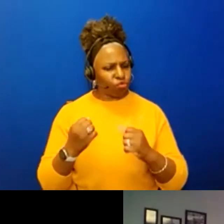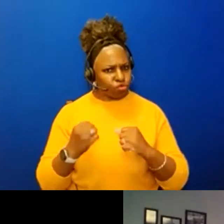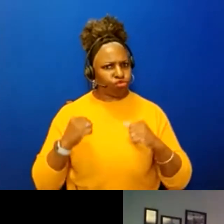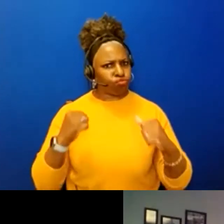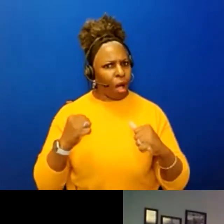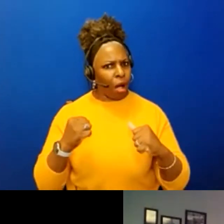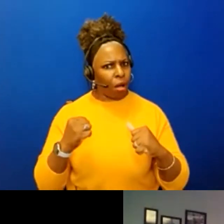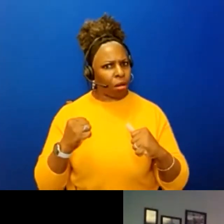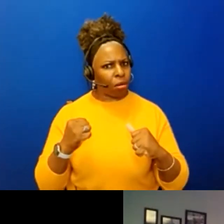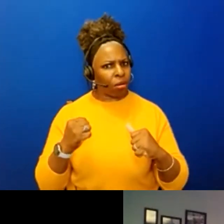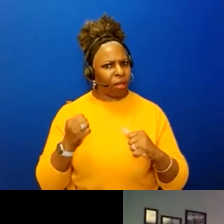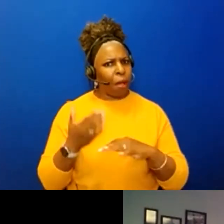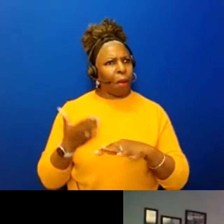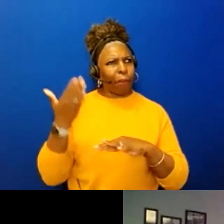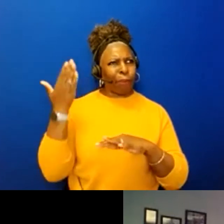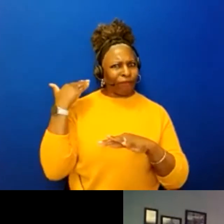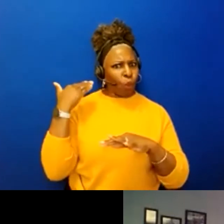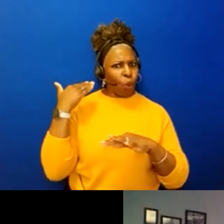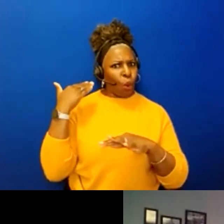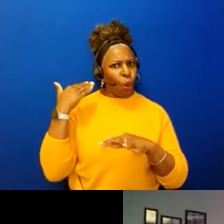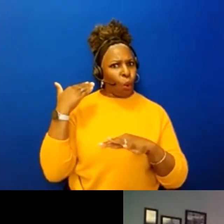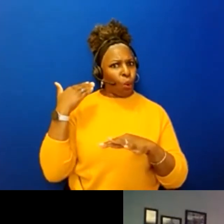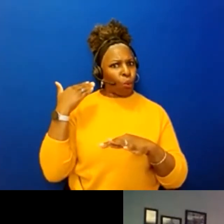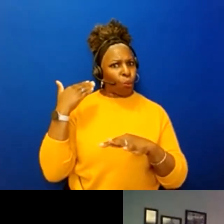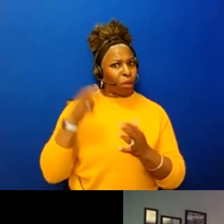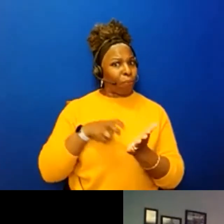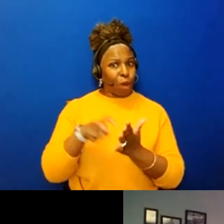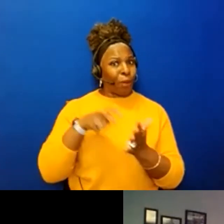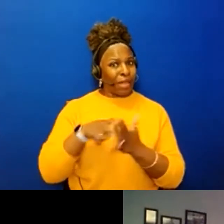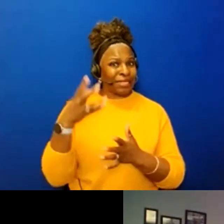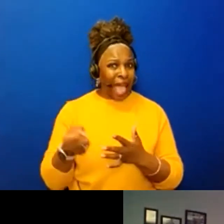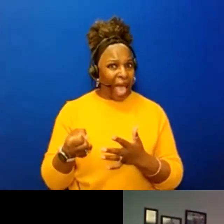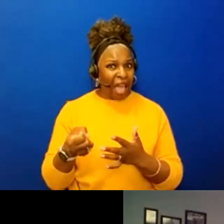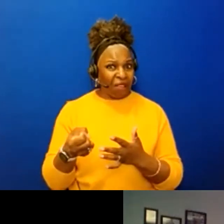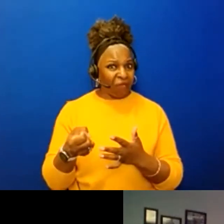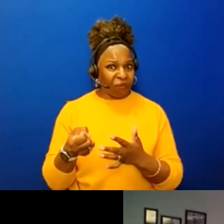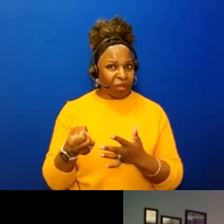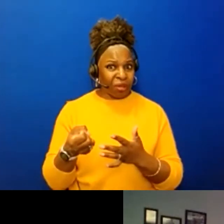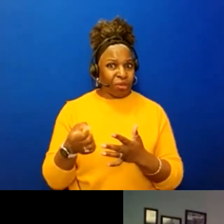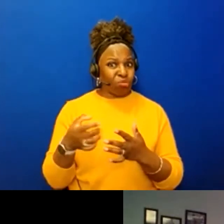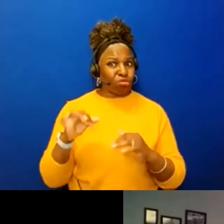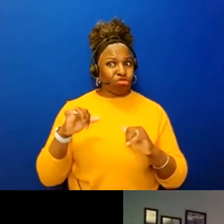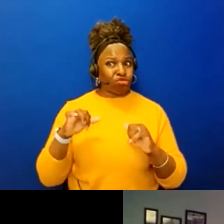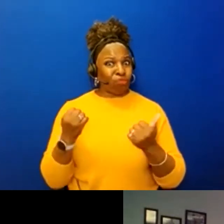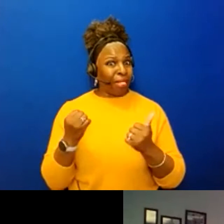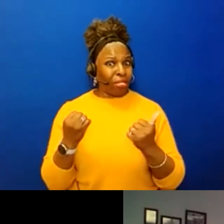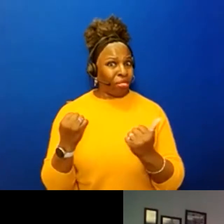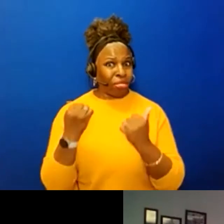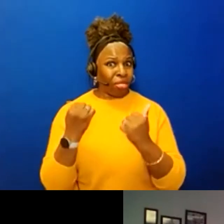able-bodied, and that blows my mind every single day. And I feel really fortunate that parasport has given me that